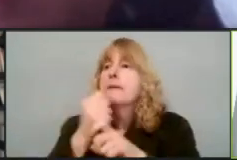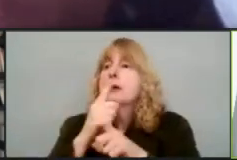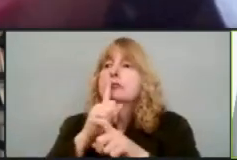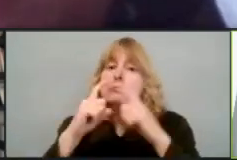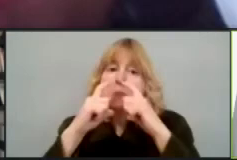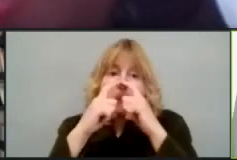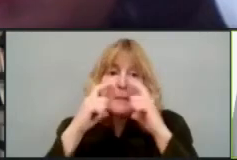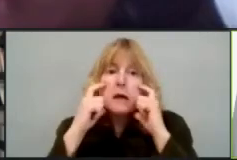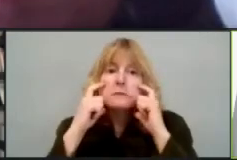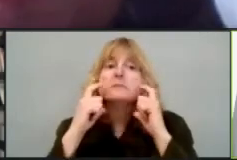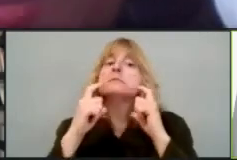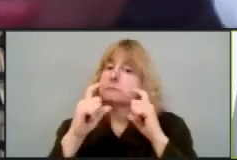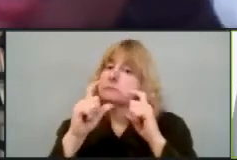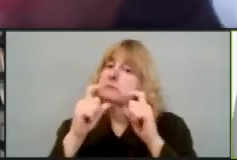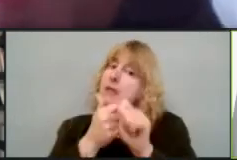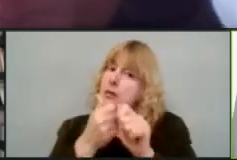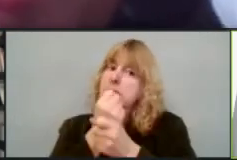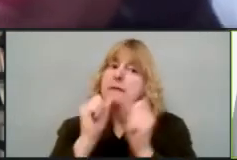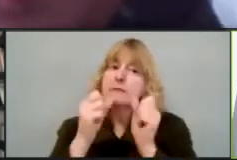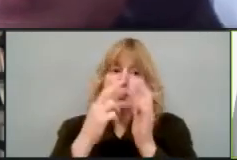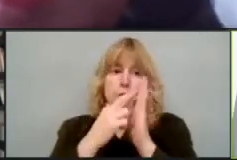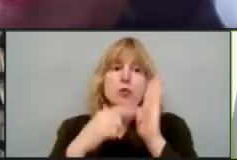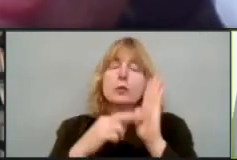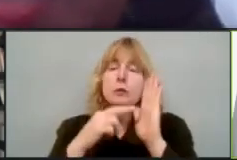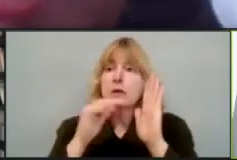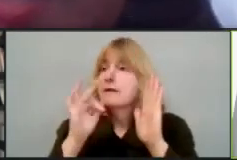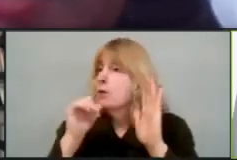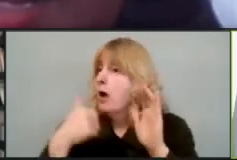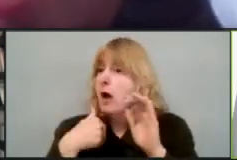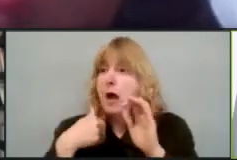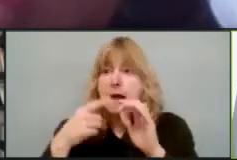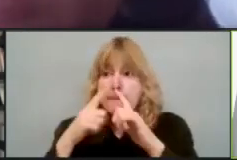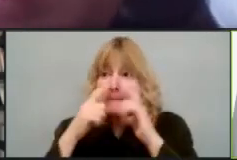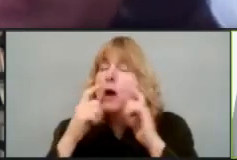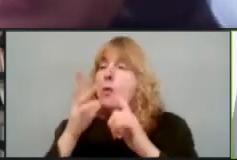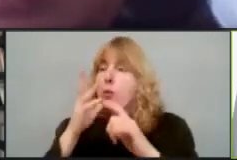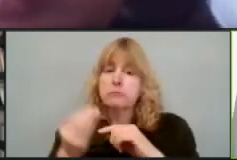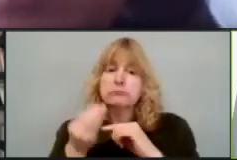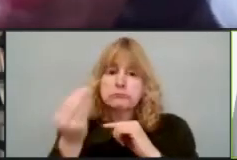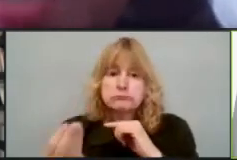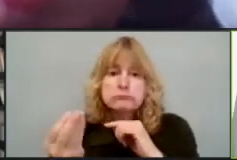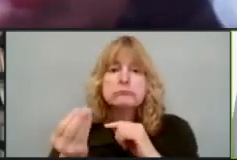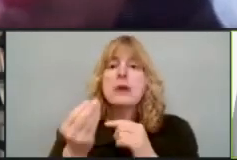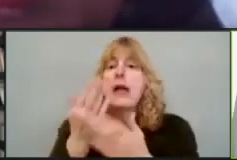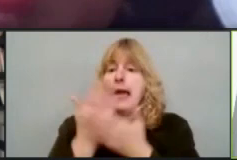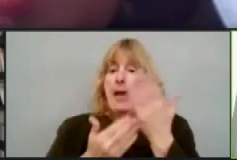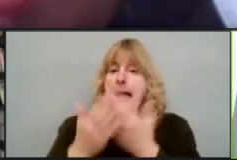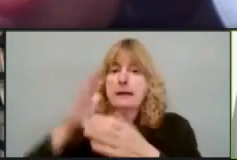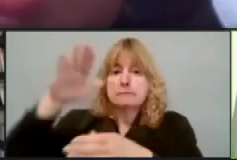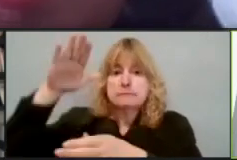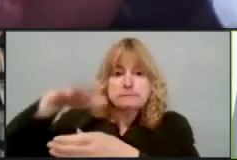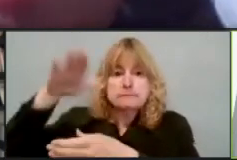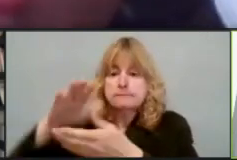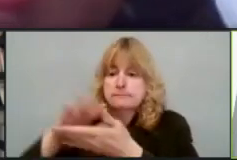on. If they don't have a mask, we'll provide it. Get their hand sanitizer. They'll practice social distancing. They'll walk to